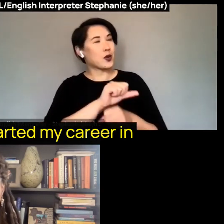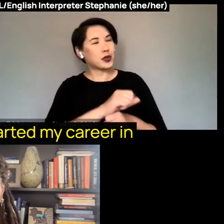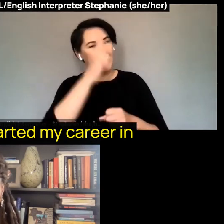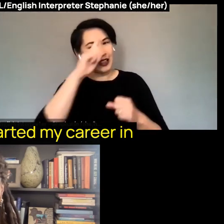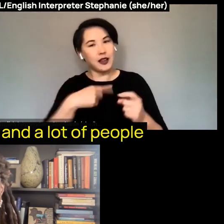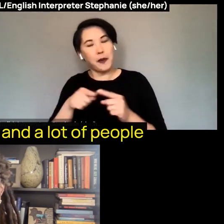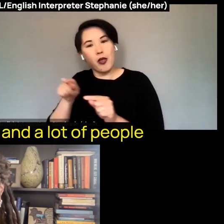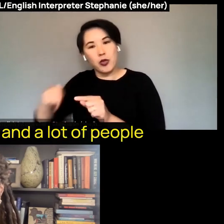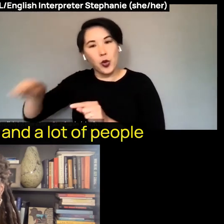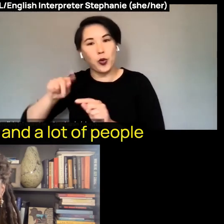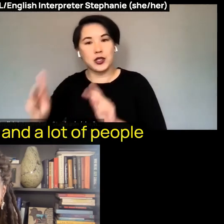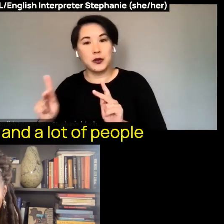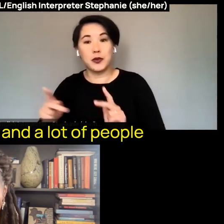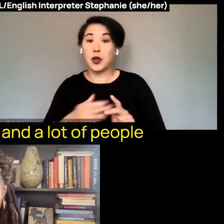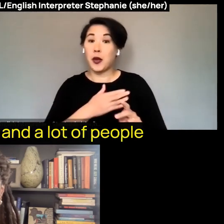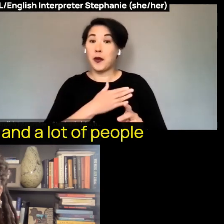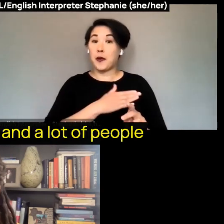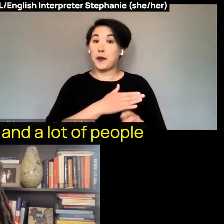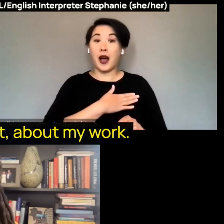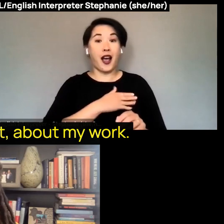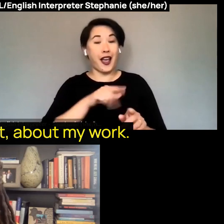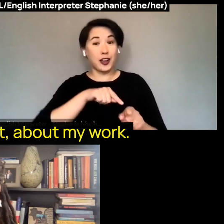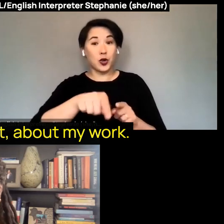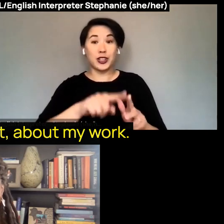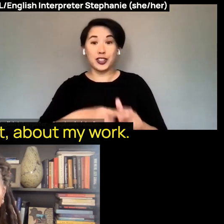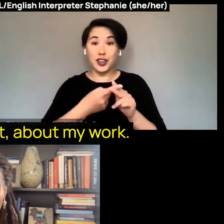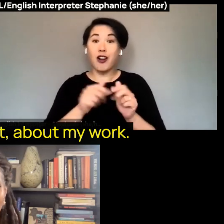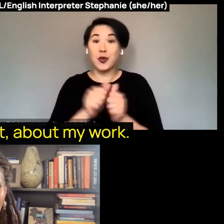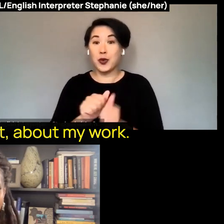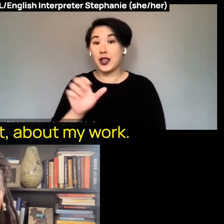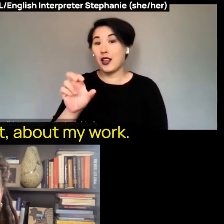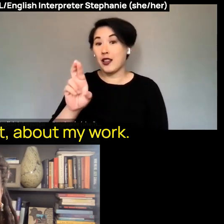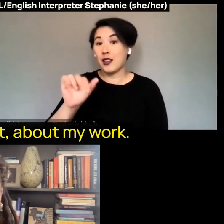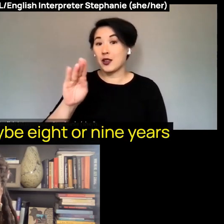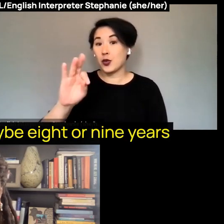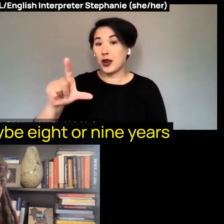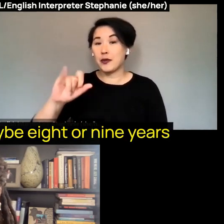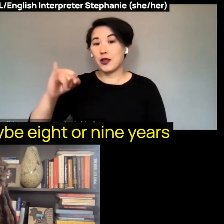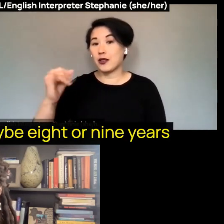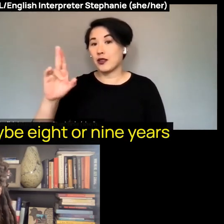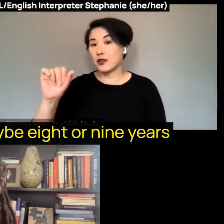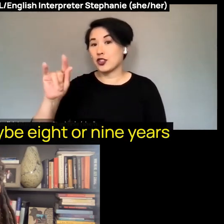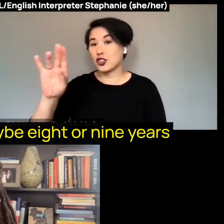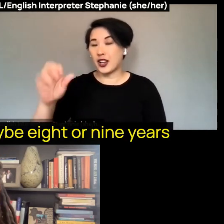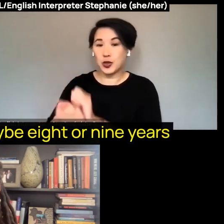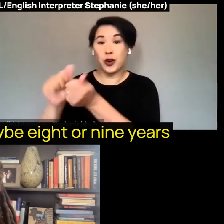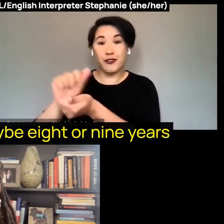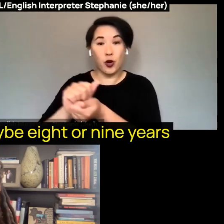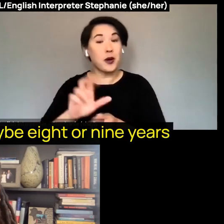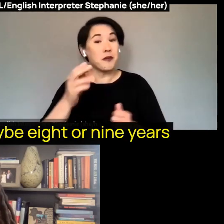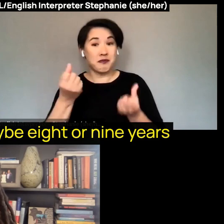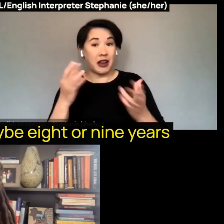my career in criminal justice reform. A lot of people don't know that about my work. I spent probably